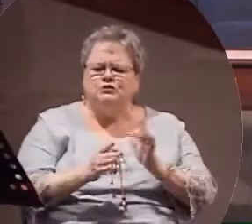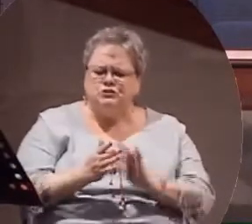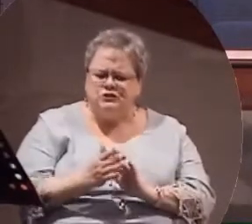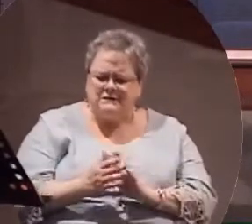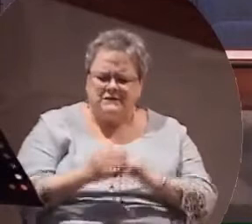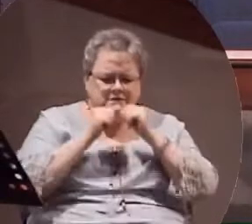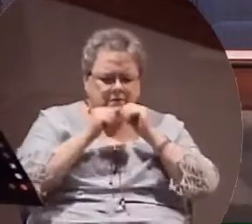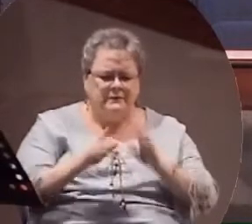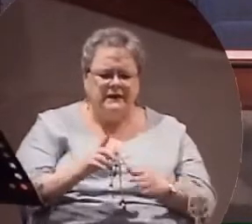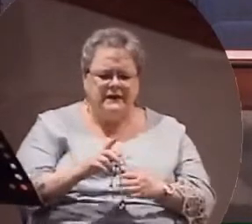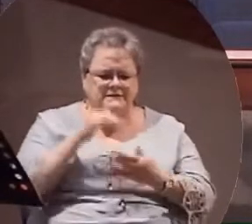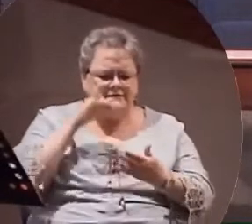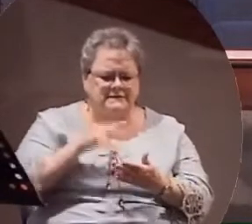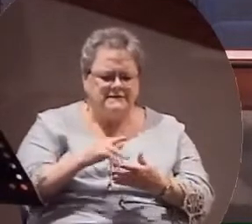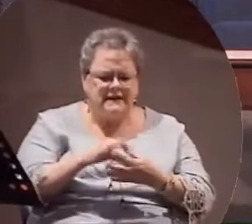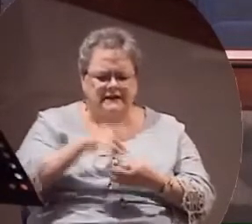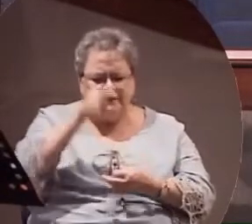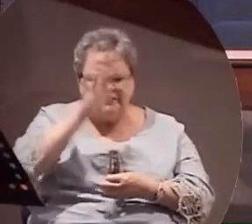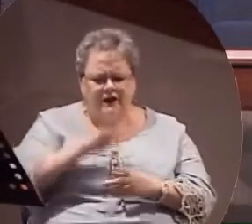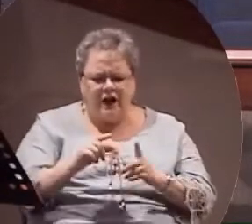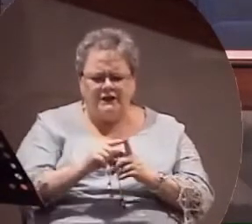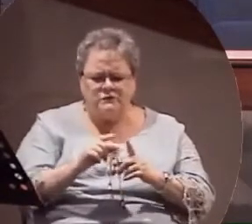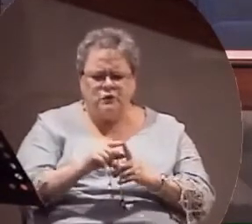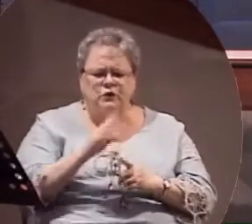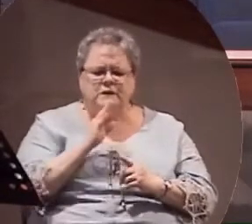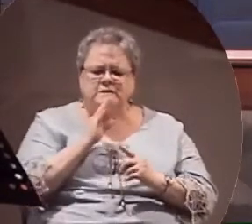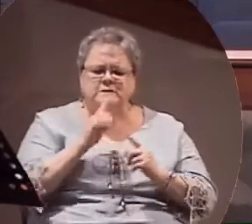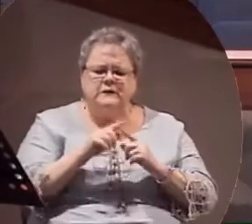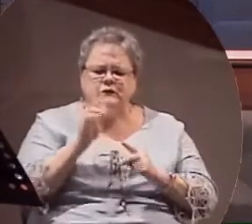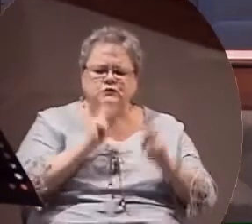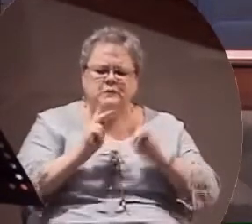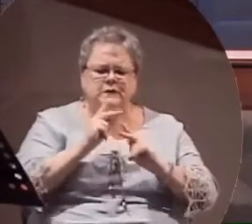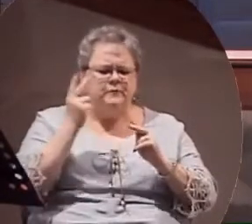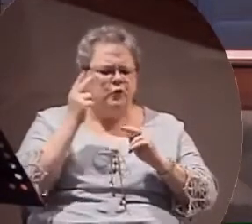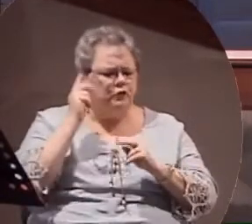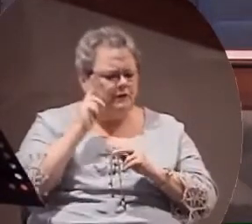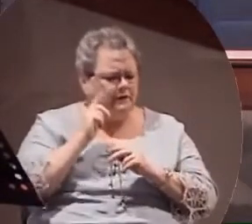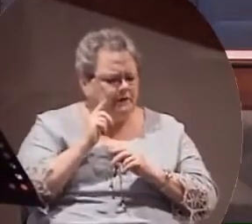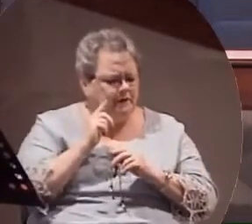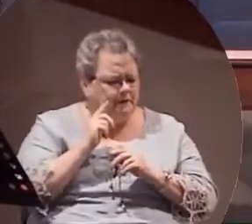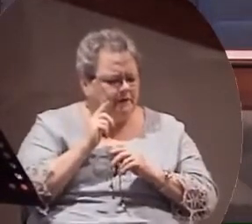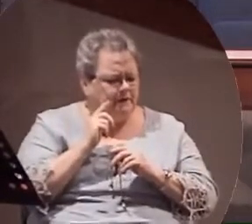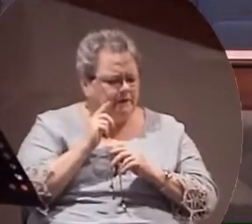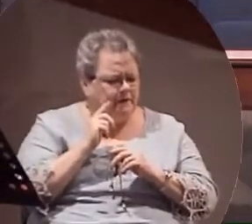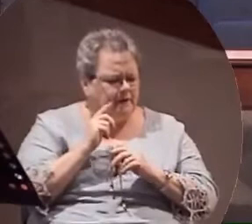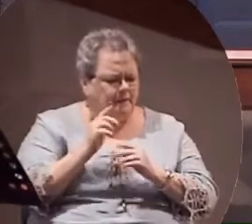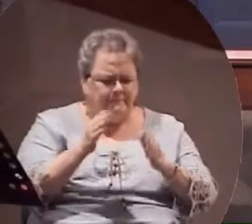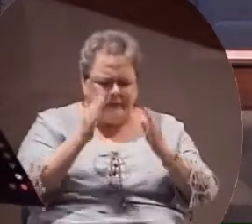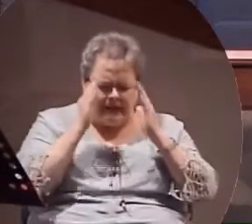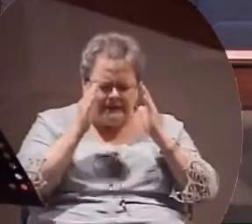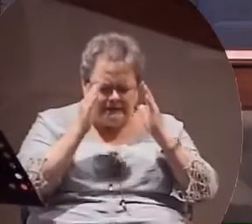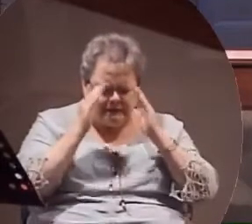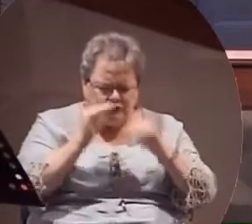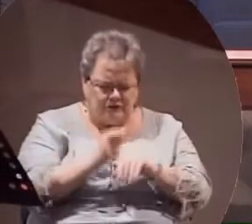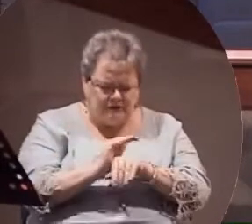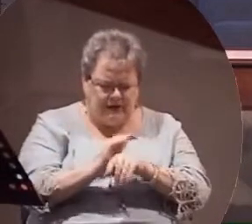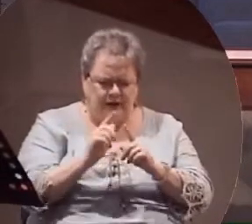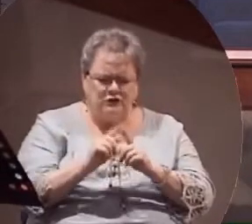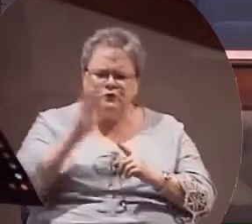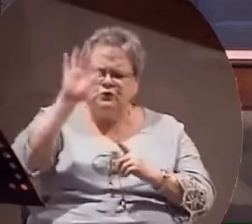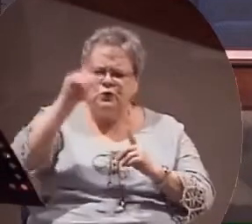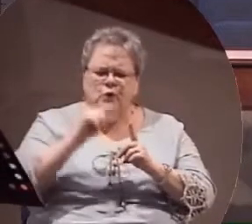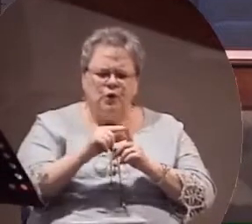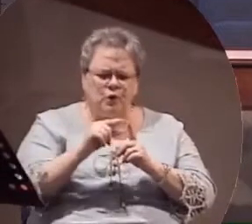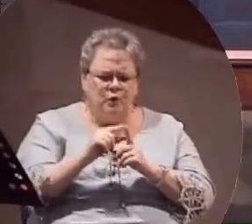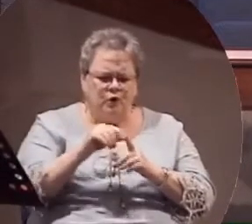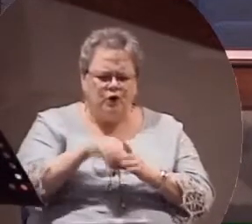Word. Speak to those listening and watching. And Lord, may our hearts be open, our ears be attentive tonight to the Word of God. I